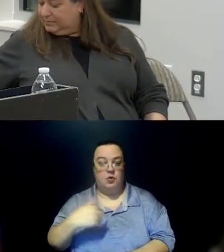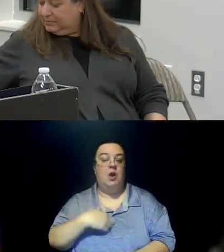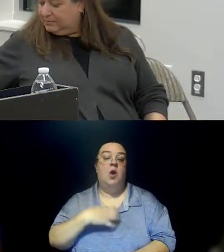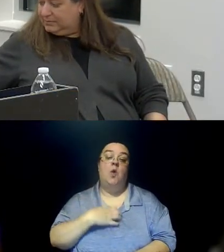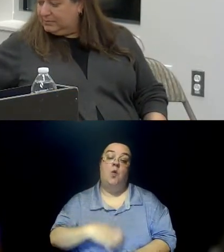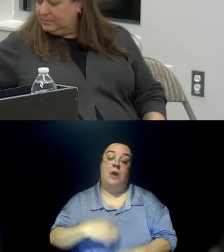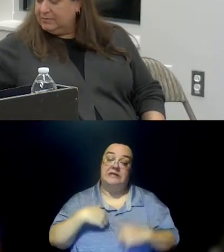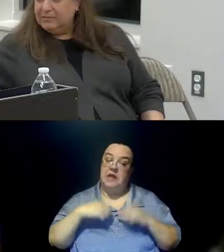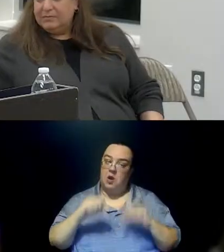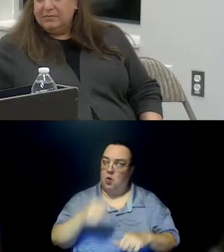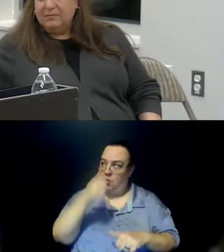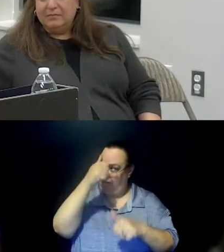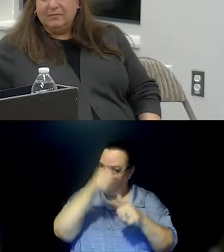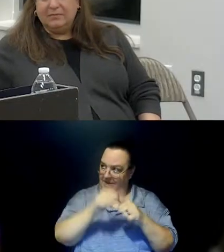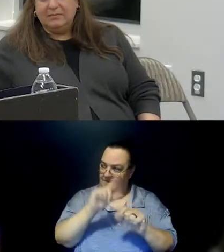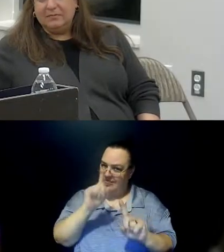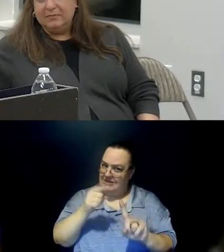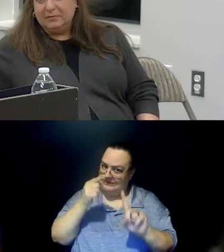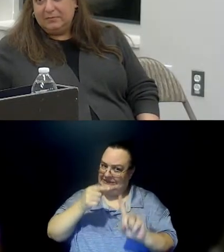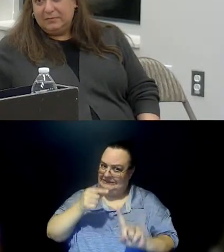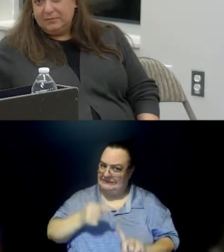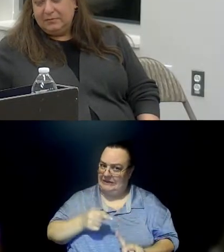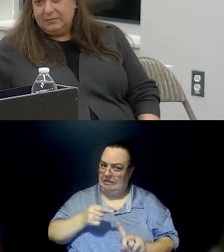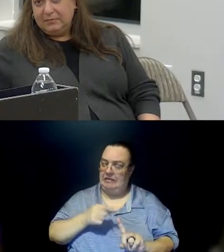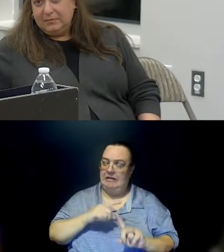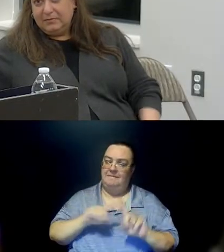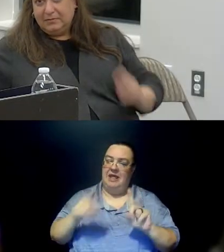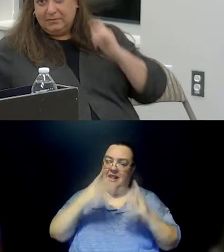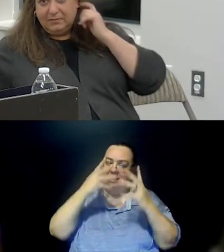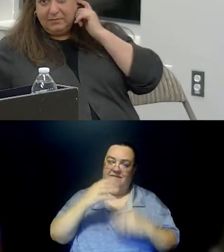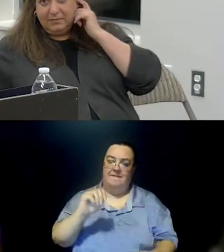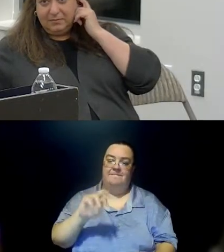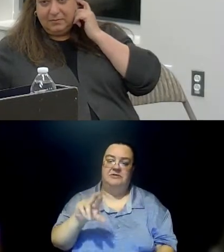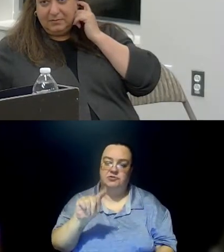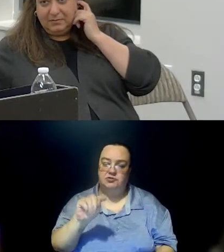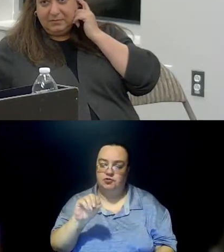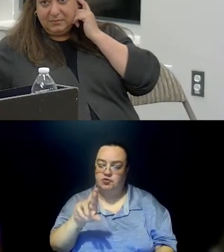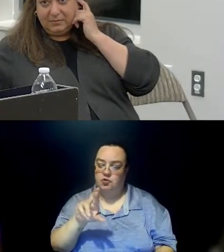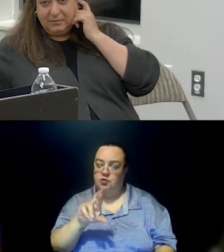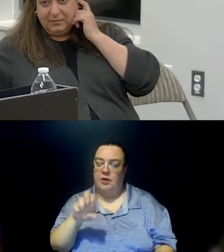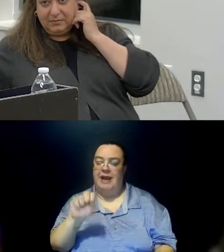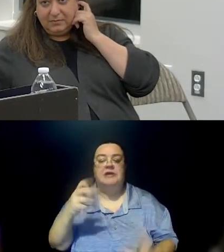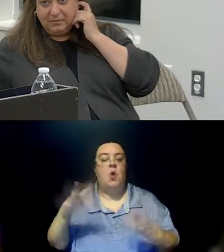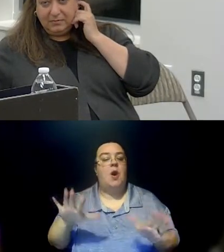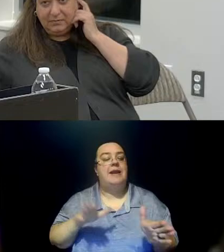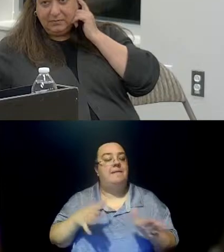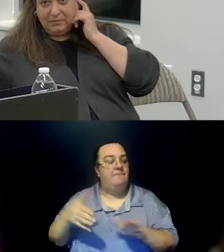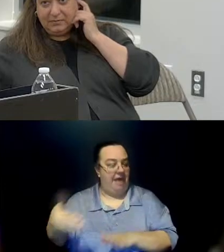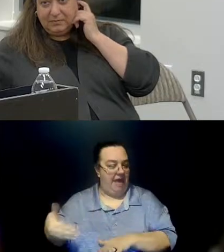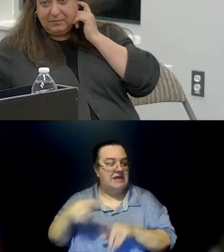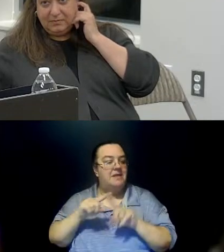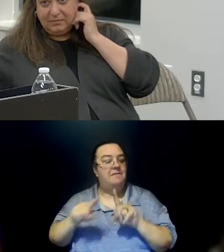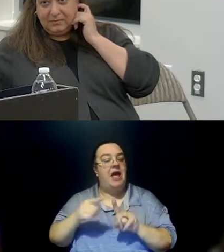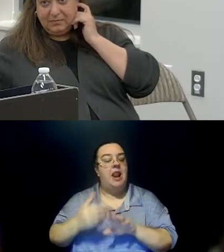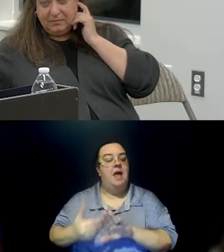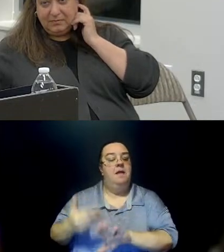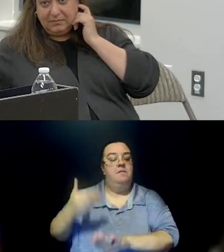the details, and unfortunately, Mr. Torres has passed, but at a previous